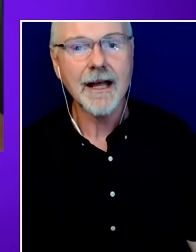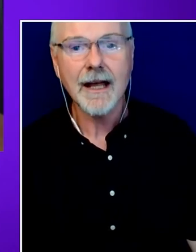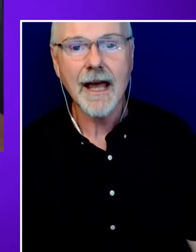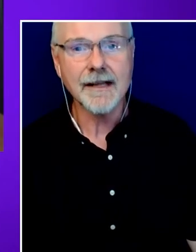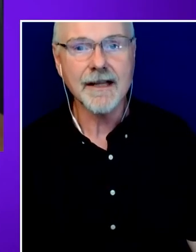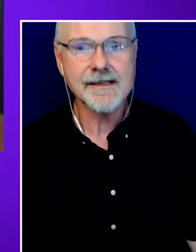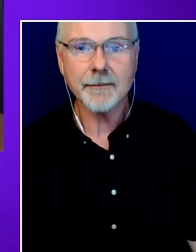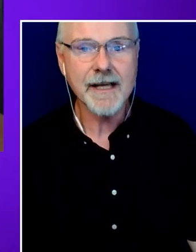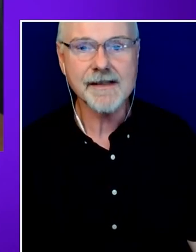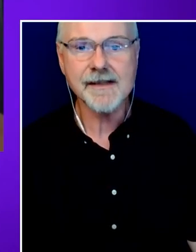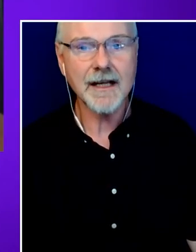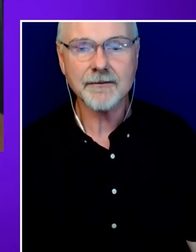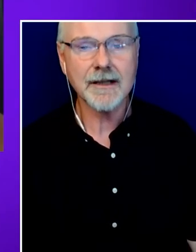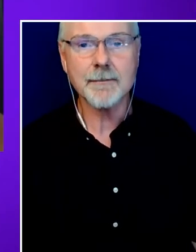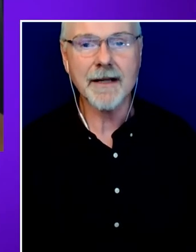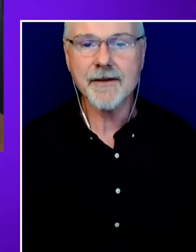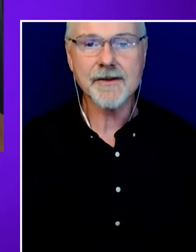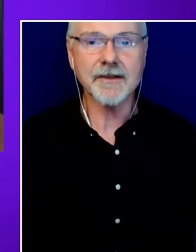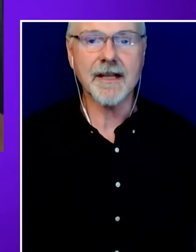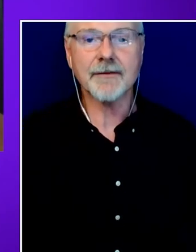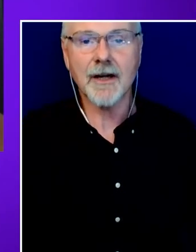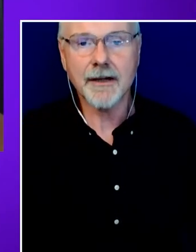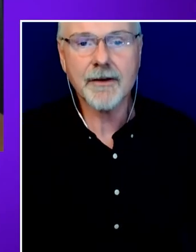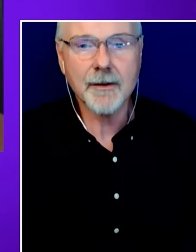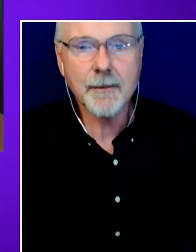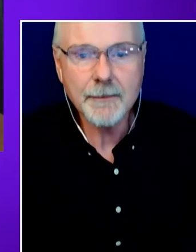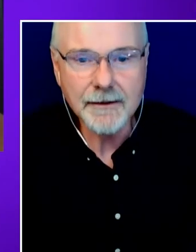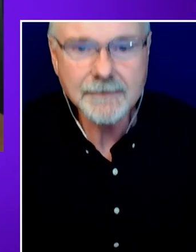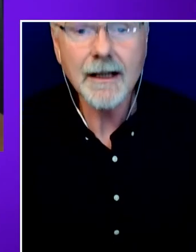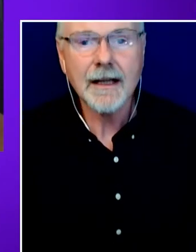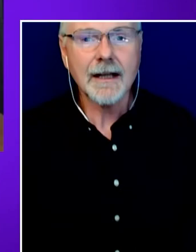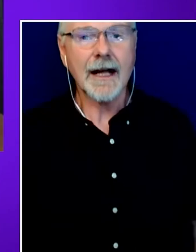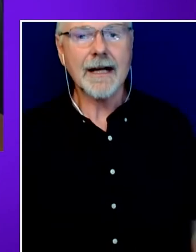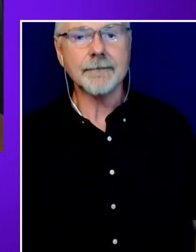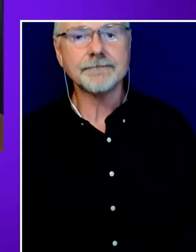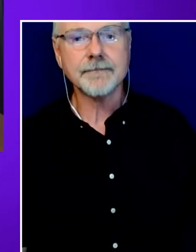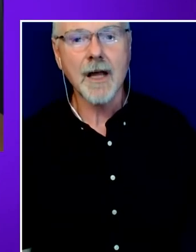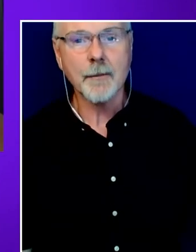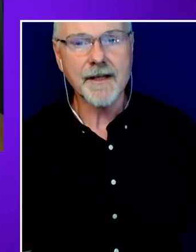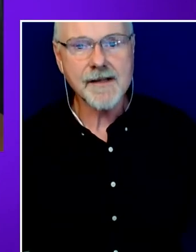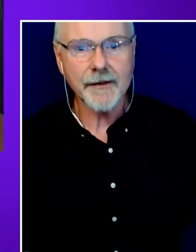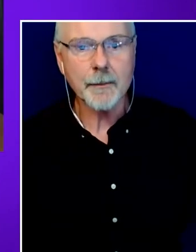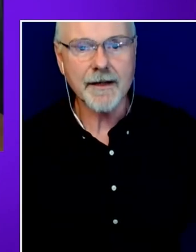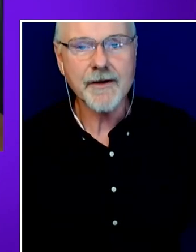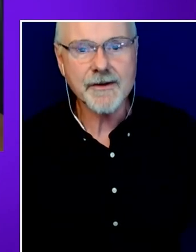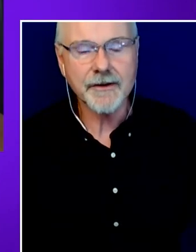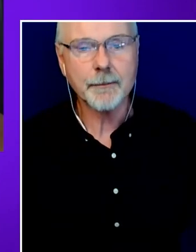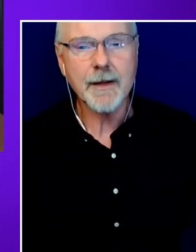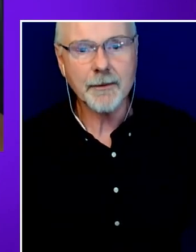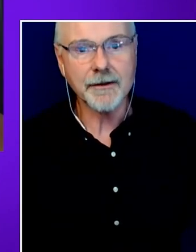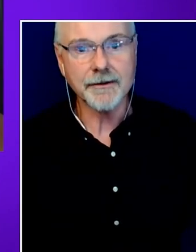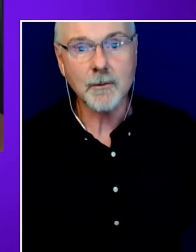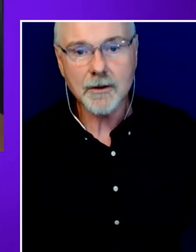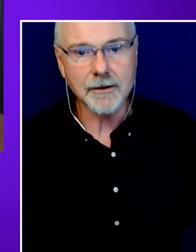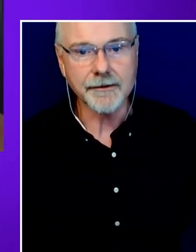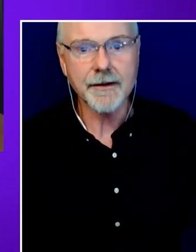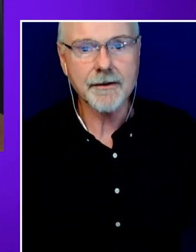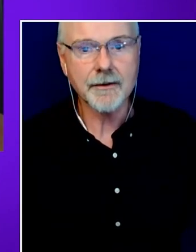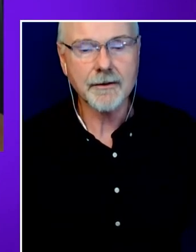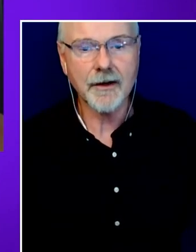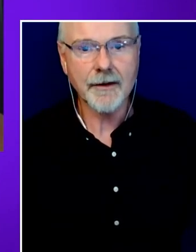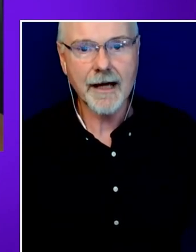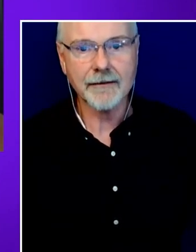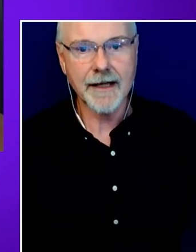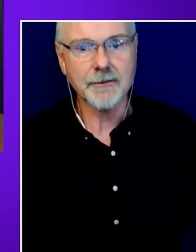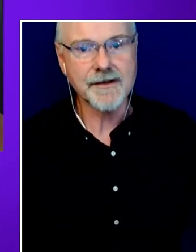VR. And in some cases, it's not really beneficial to deaf and hard of hearing people. But it's also beneficial to people in the world, right,